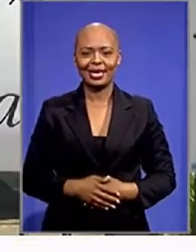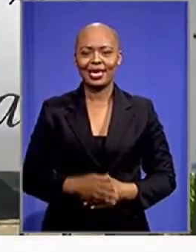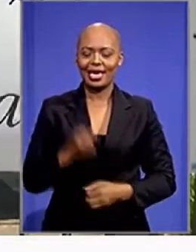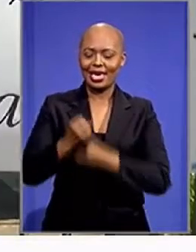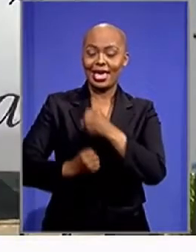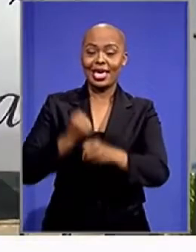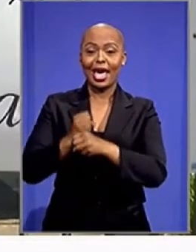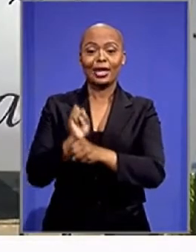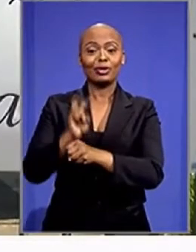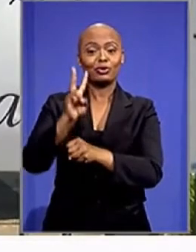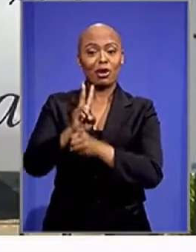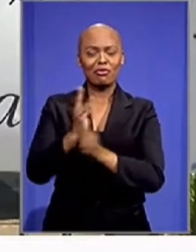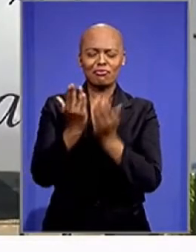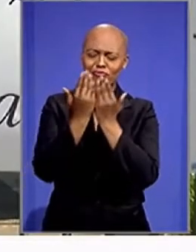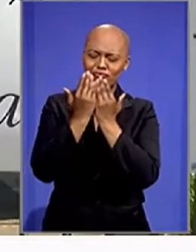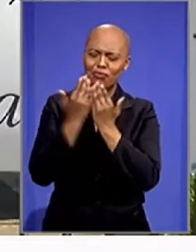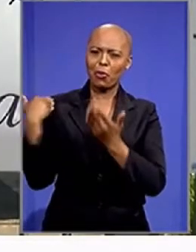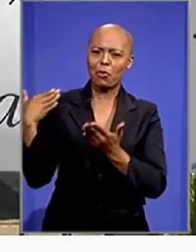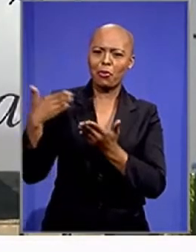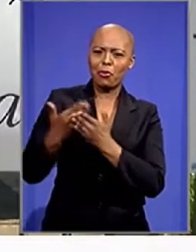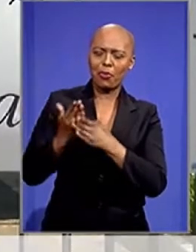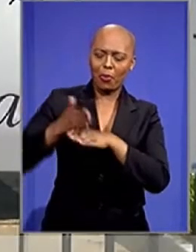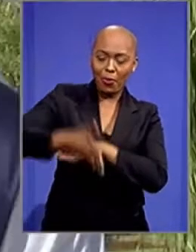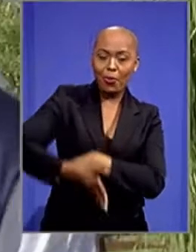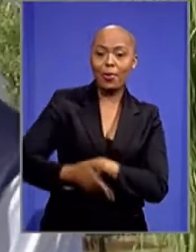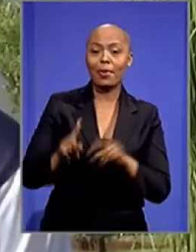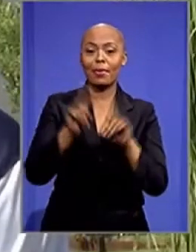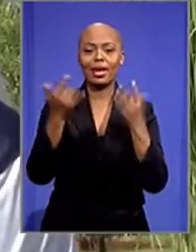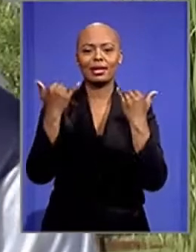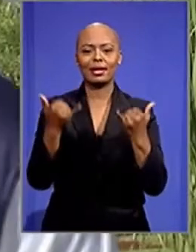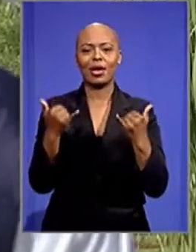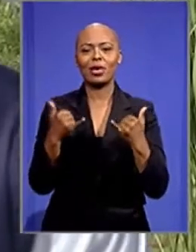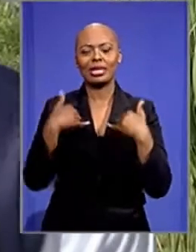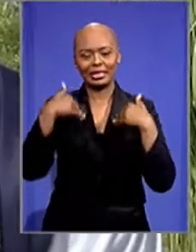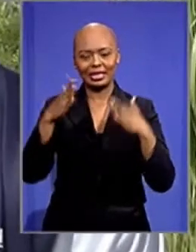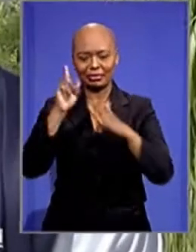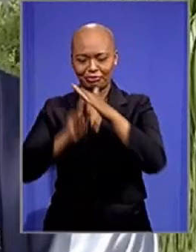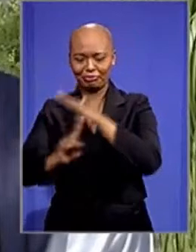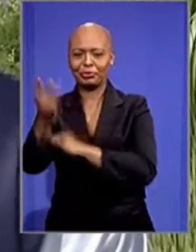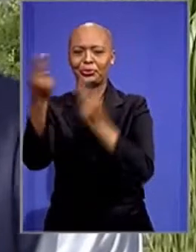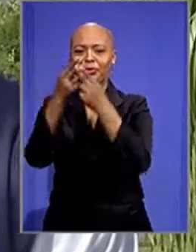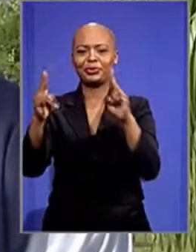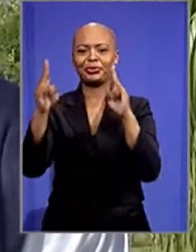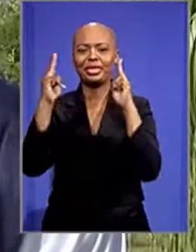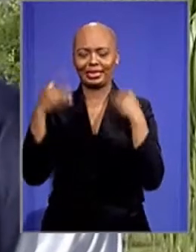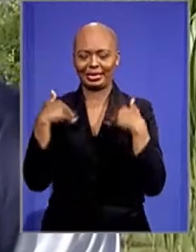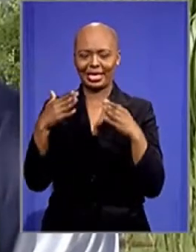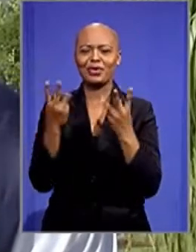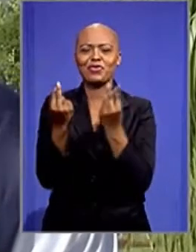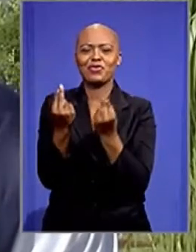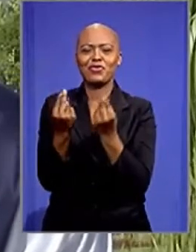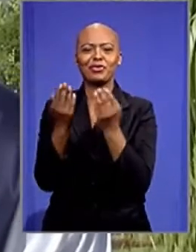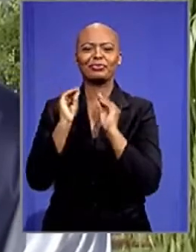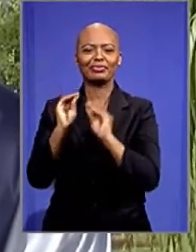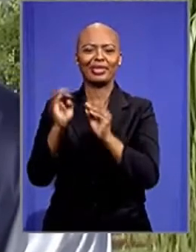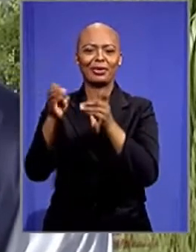jwale nako e fihlile ya ho qala leeto le letjha la dithuto. Ikutlwa ke thabile ene le ntho jara e boima